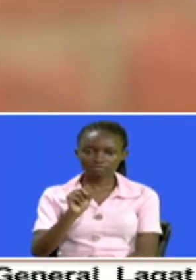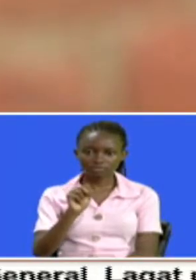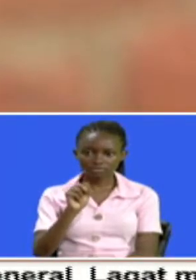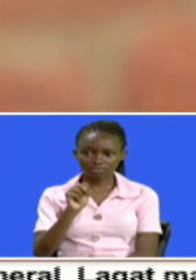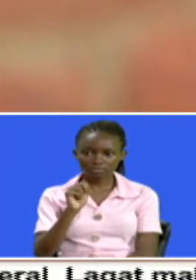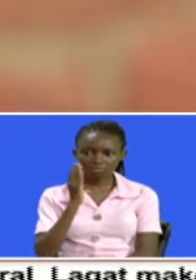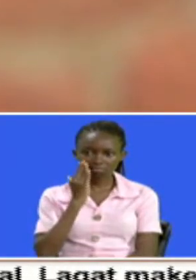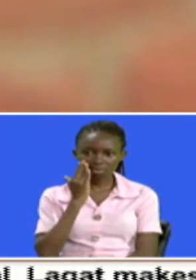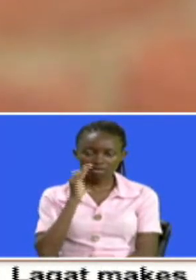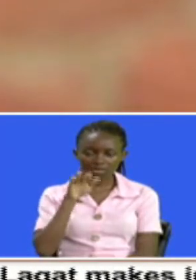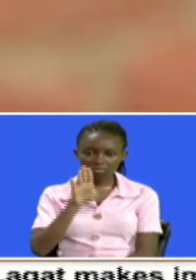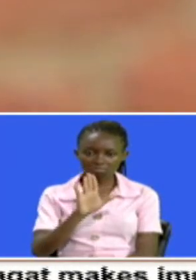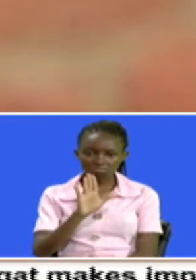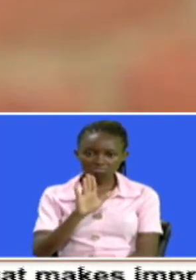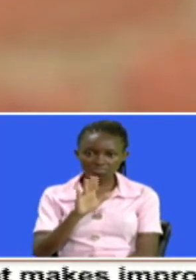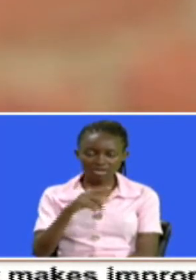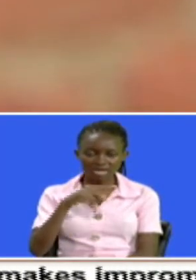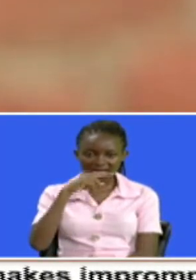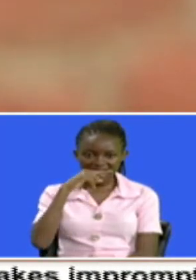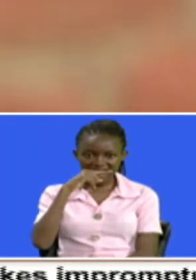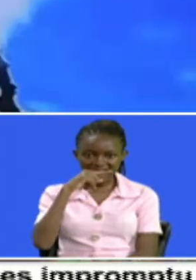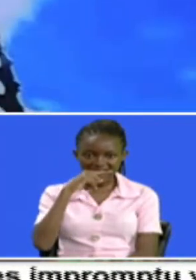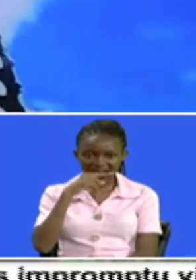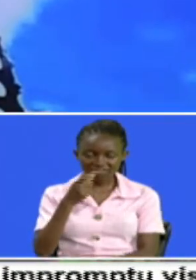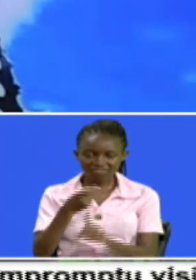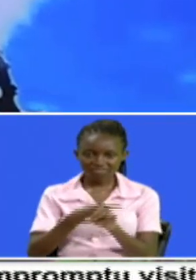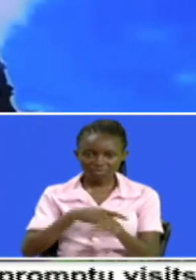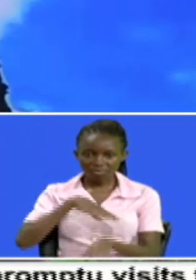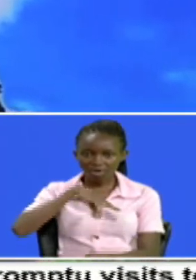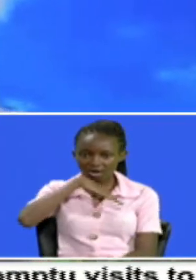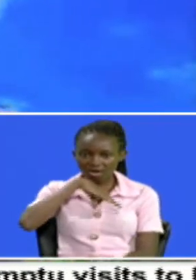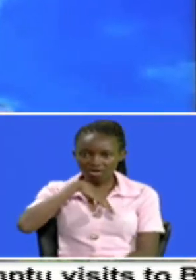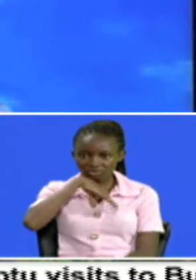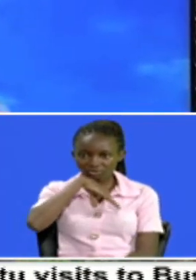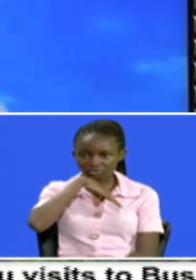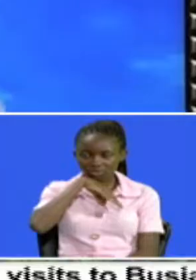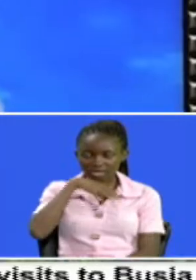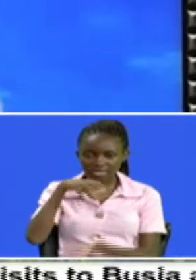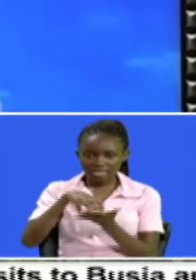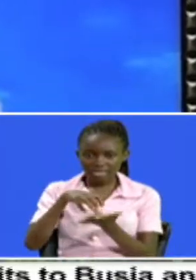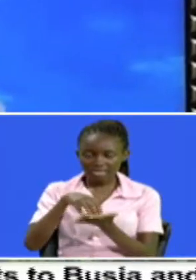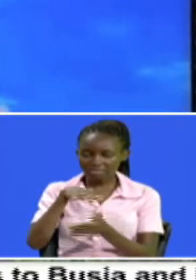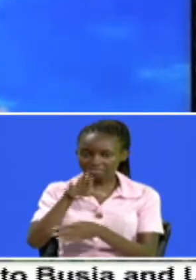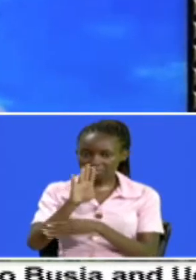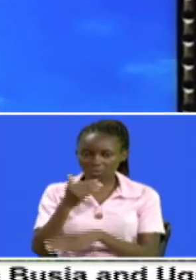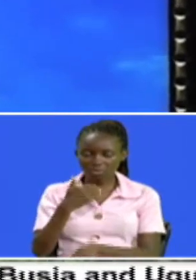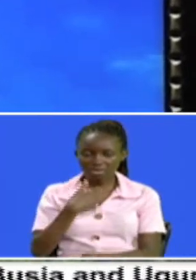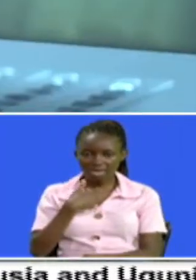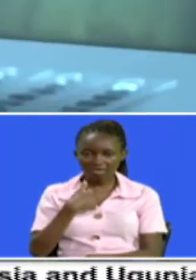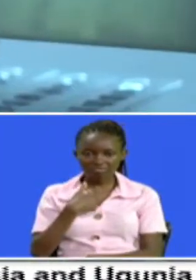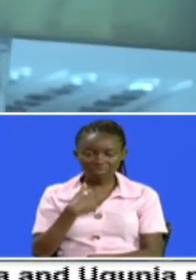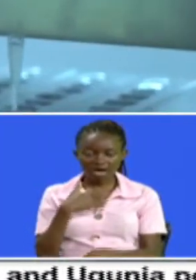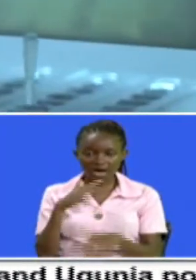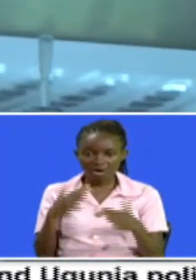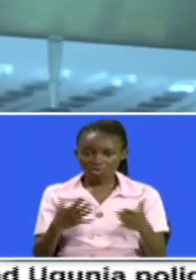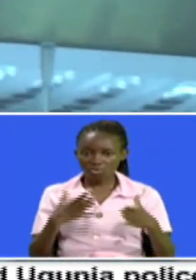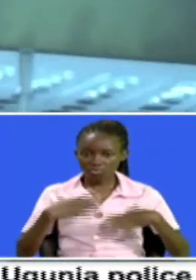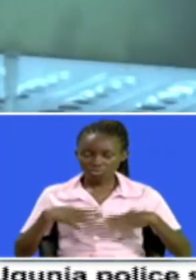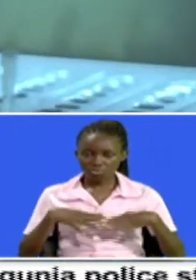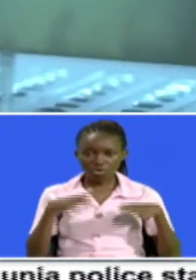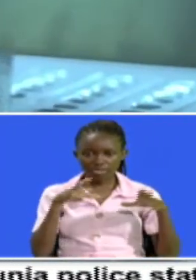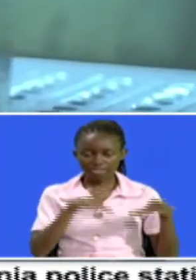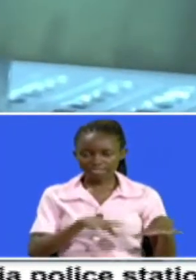County never survived the bite from a rabid dog. Her case mirrors what thousands go through